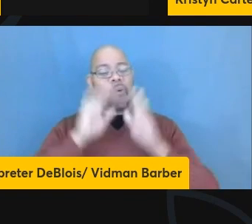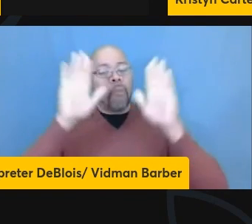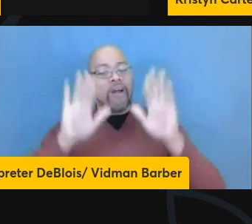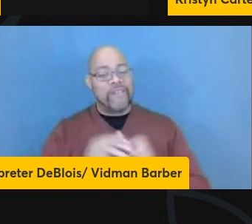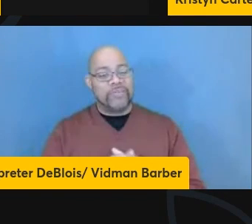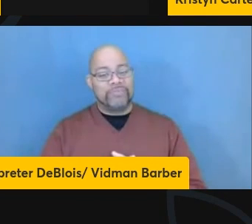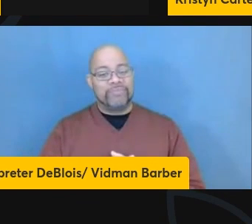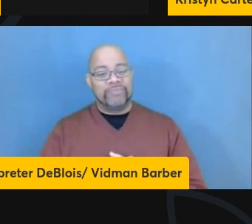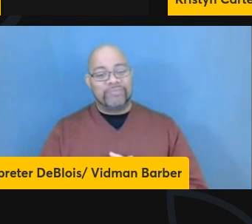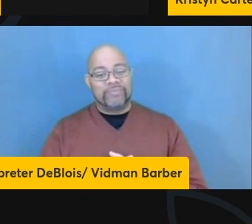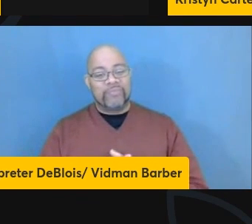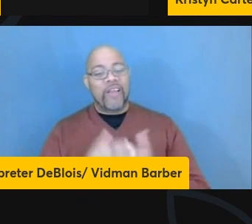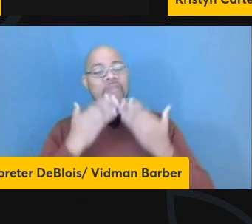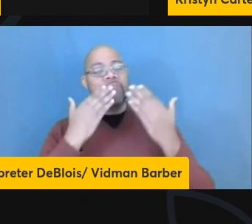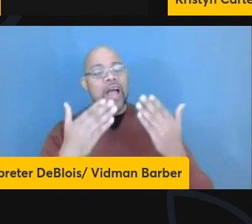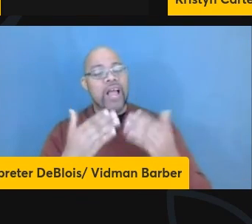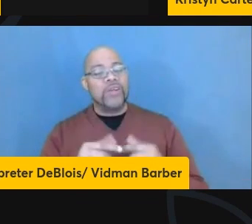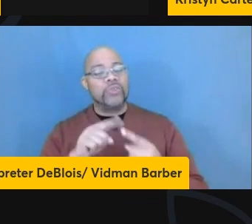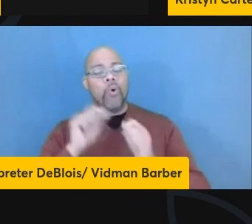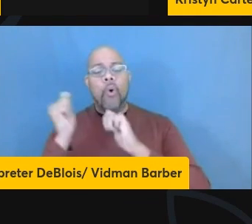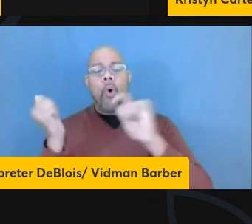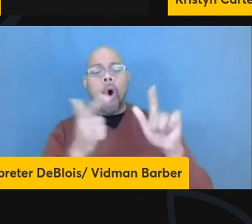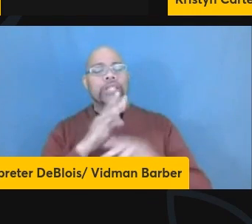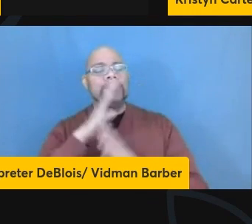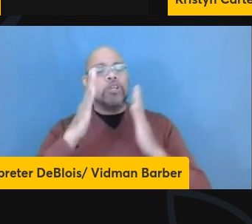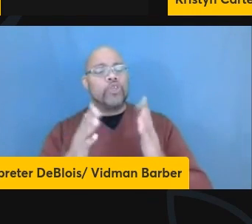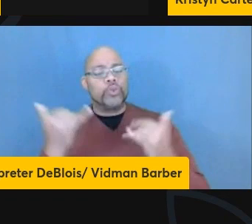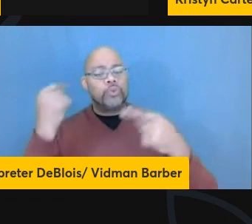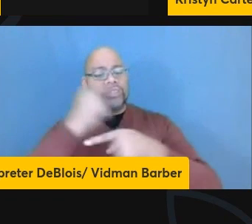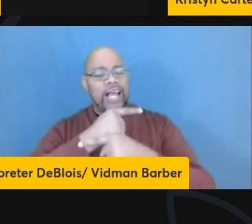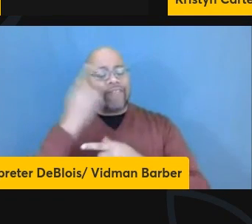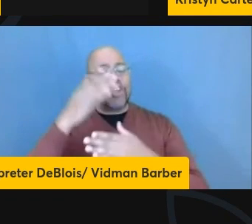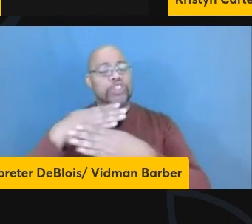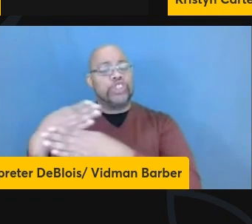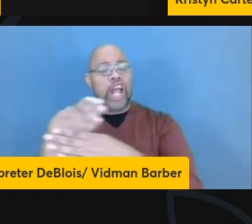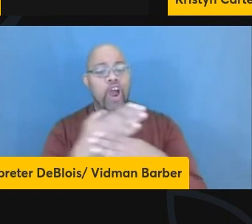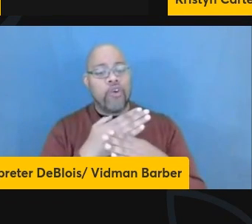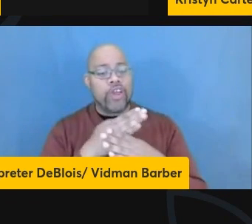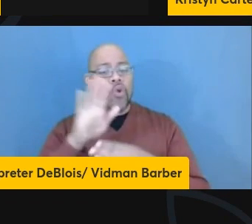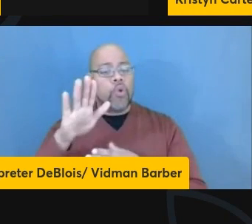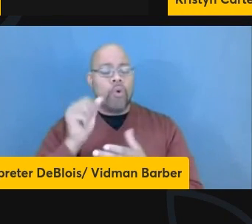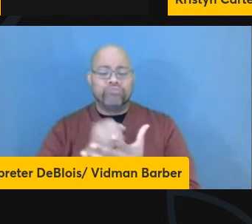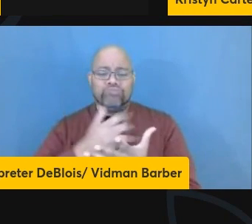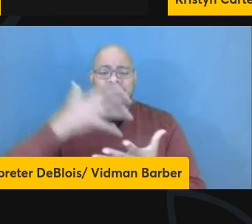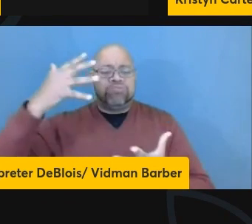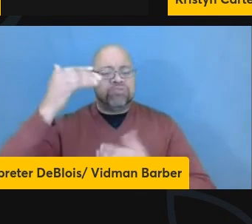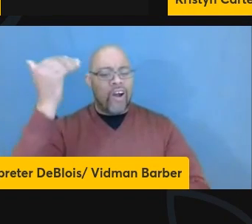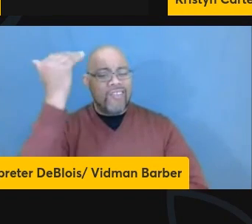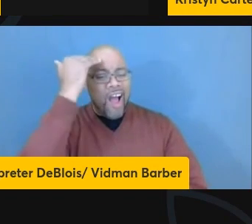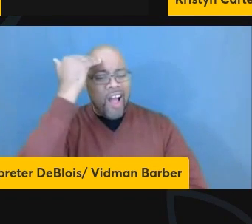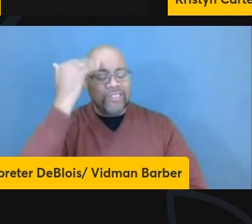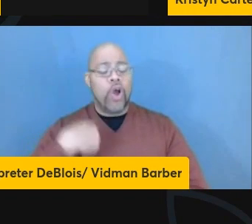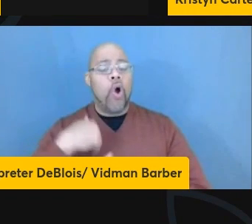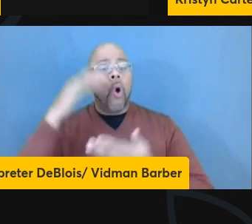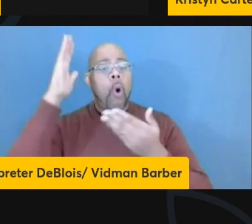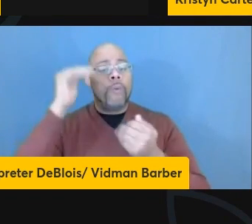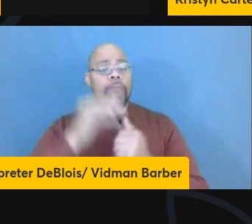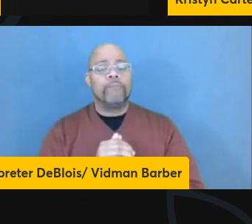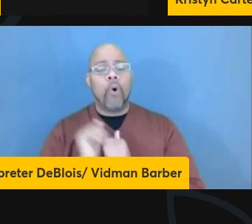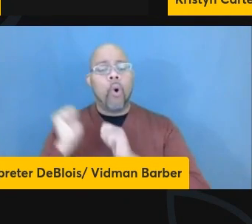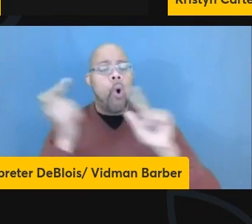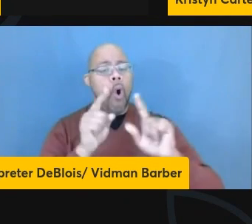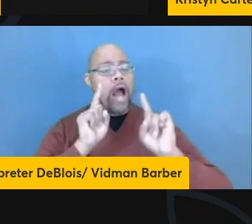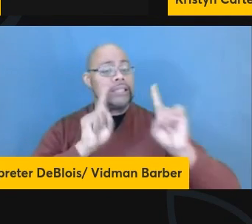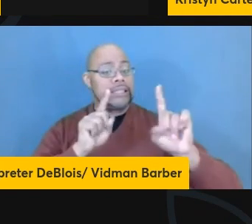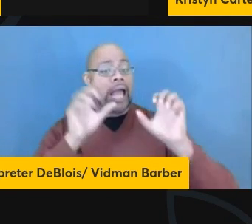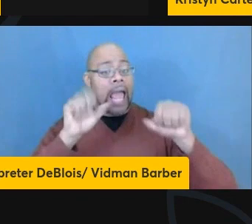Fantastic. Thank you to all of the speakers today for sharing your wealth of knowledge. I hope all the attendees were able